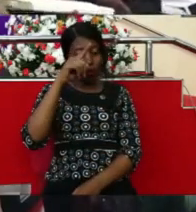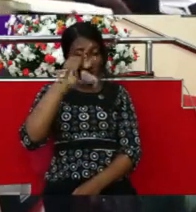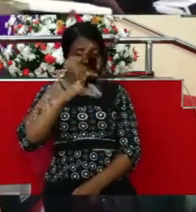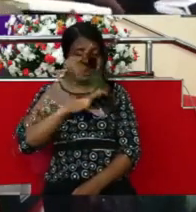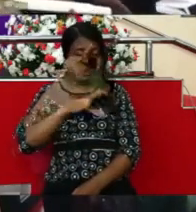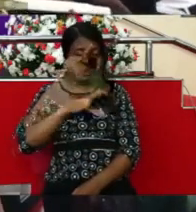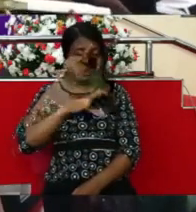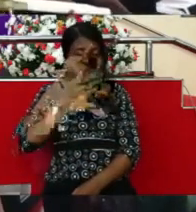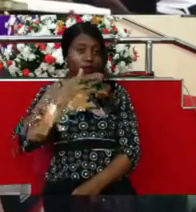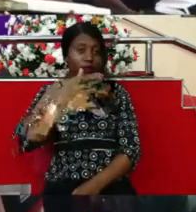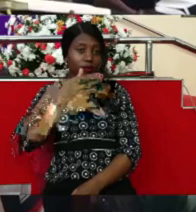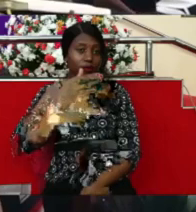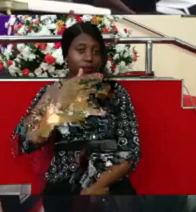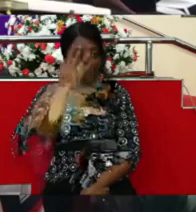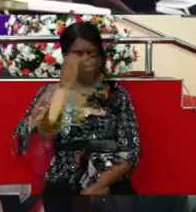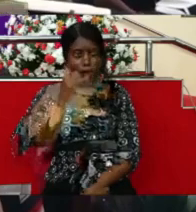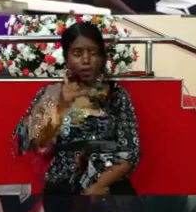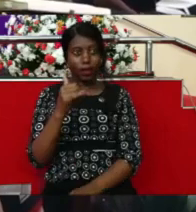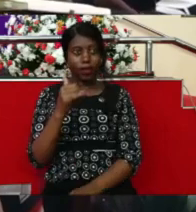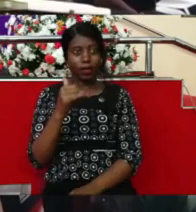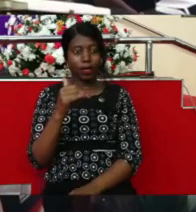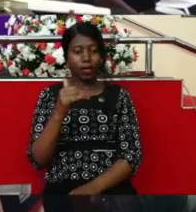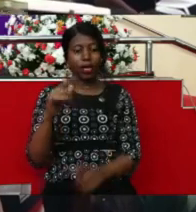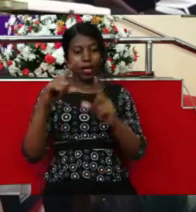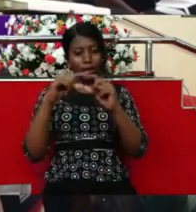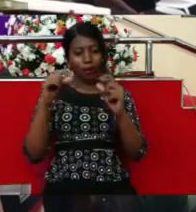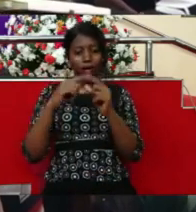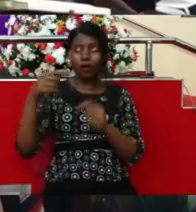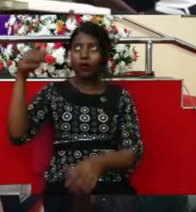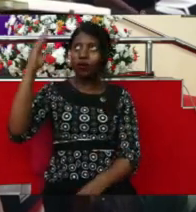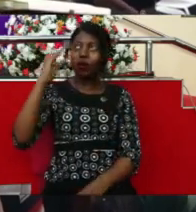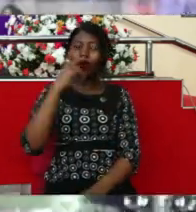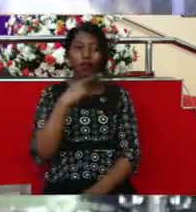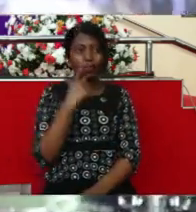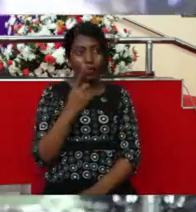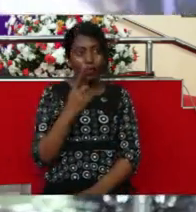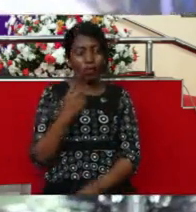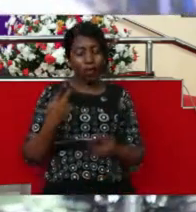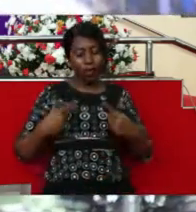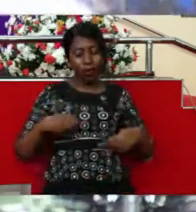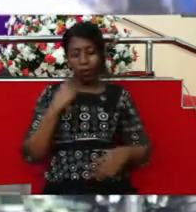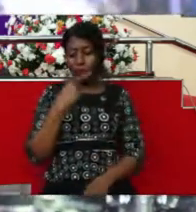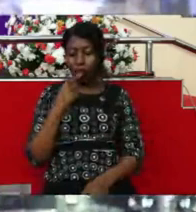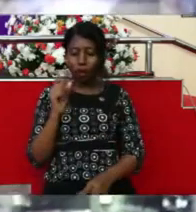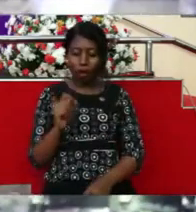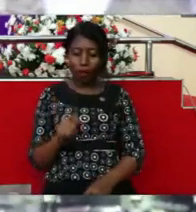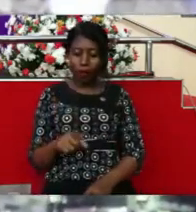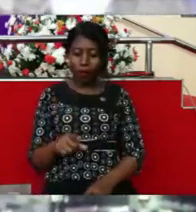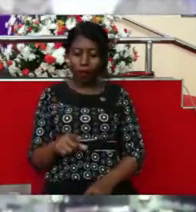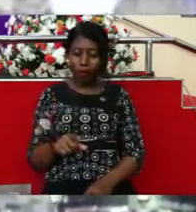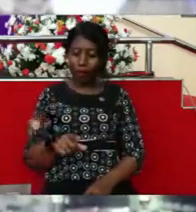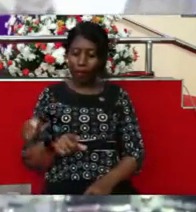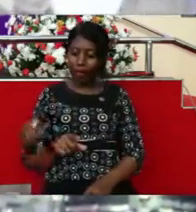yako na manufaa yangu. Because as the word of God says, they that are planted in the house of their God, kama vile maandiko